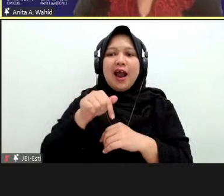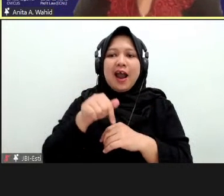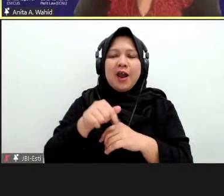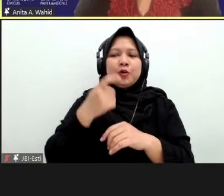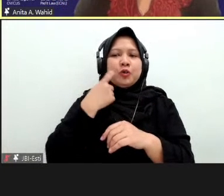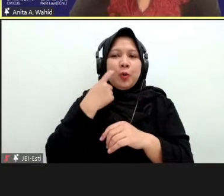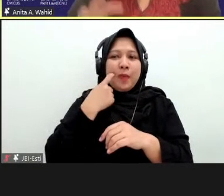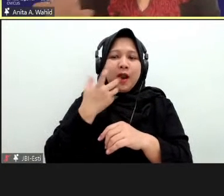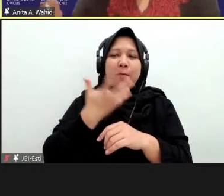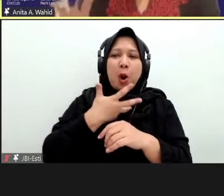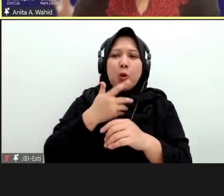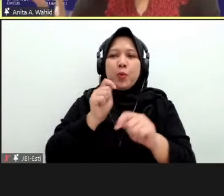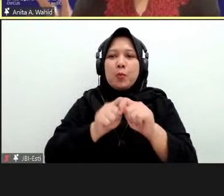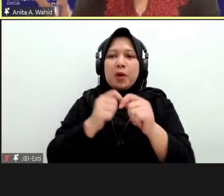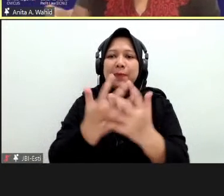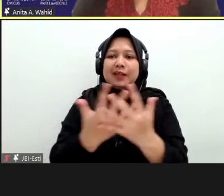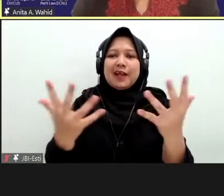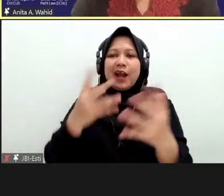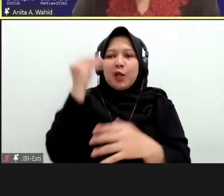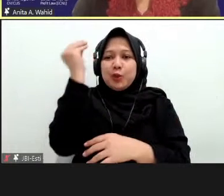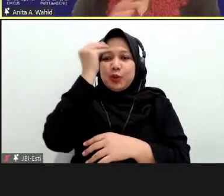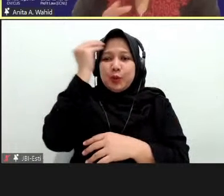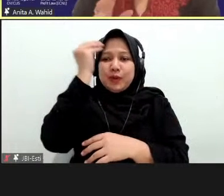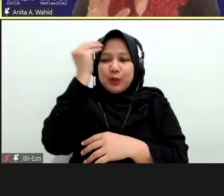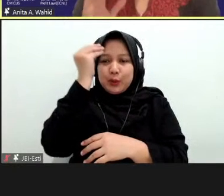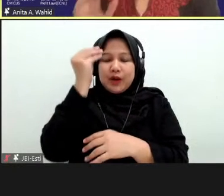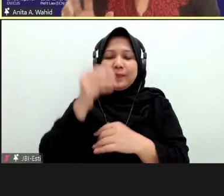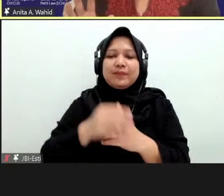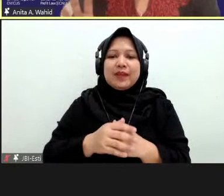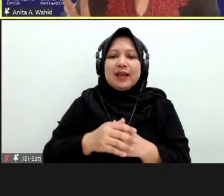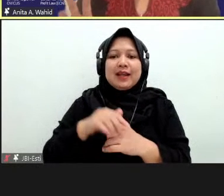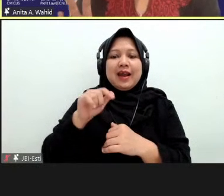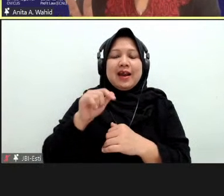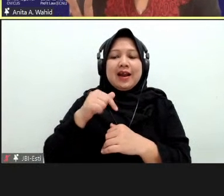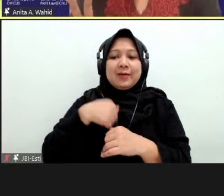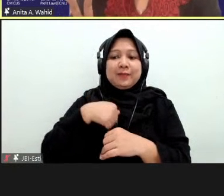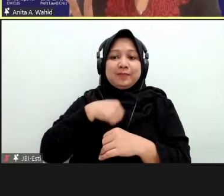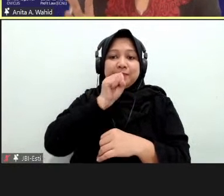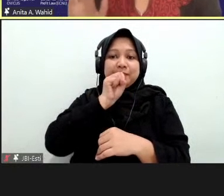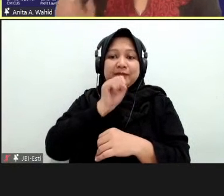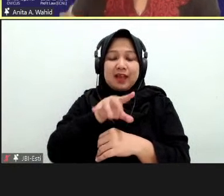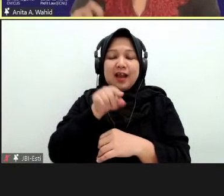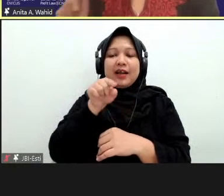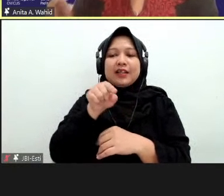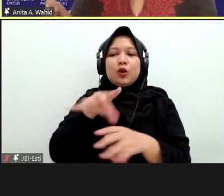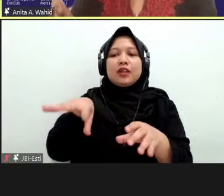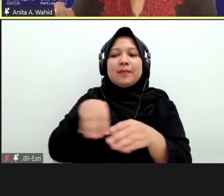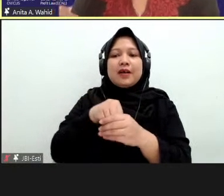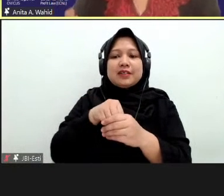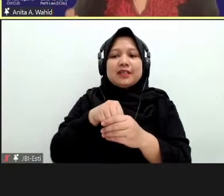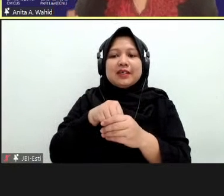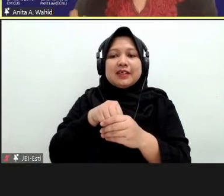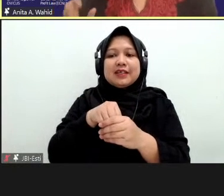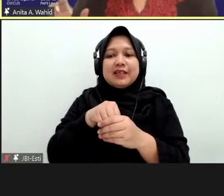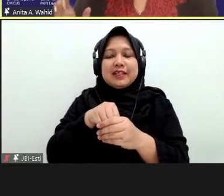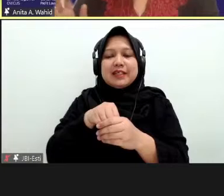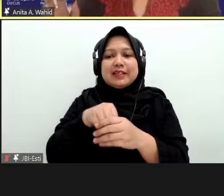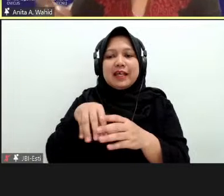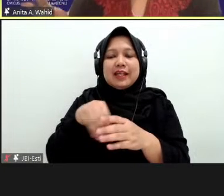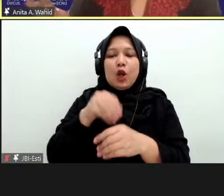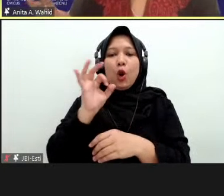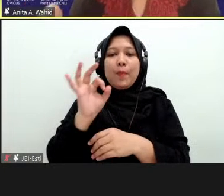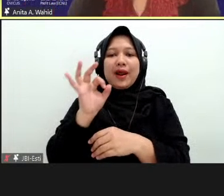creating confusions of political situation for society. I will call it as a